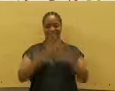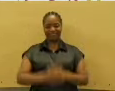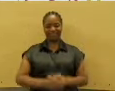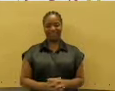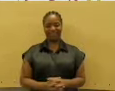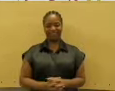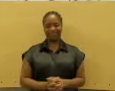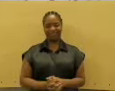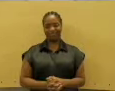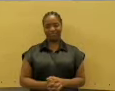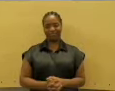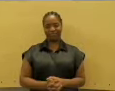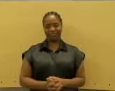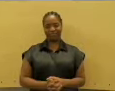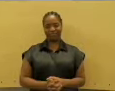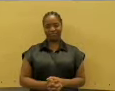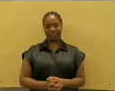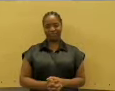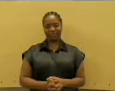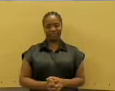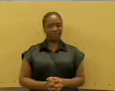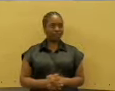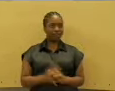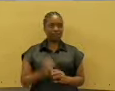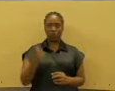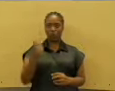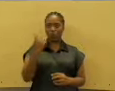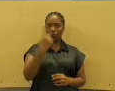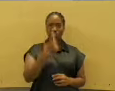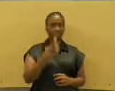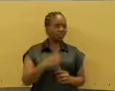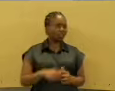All right. No questions this side?